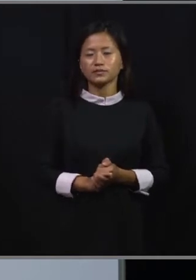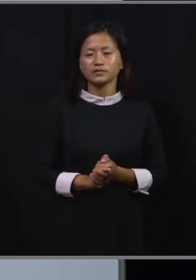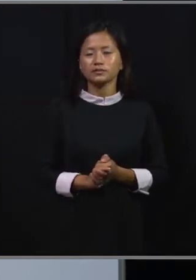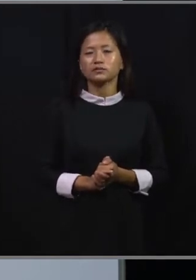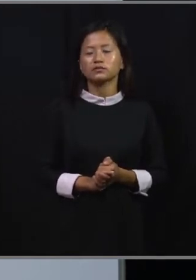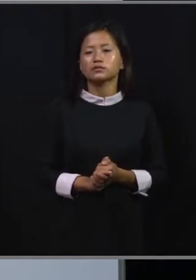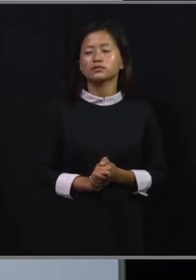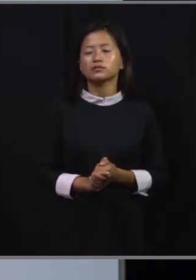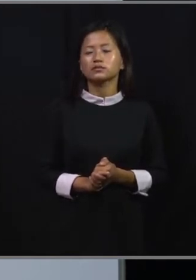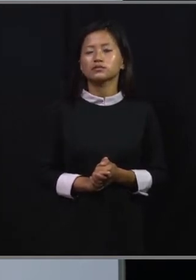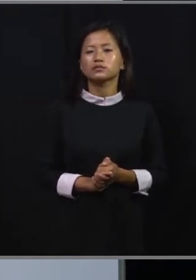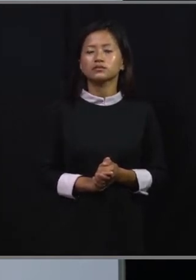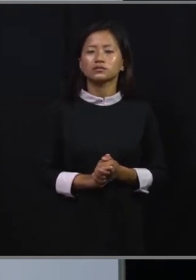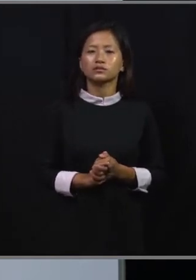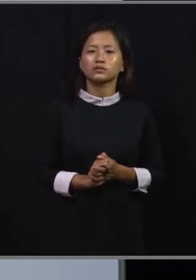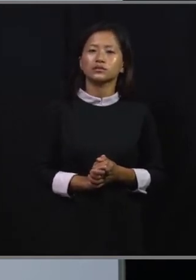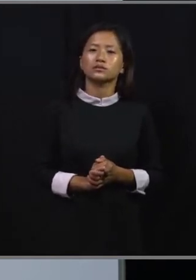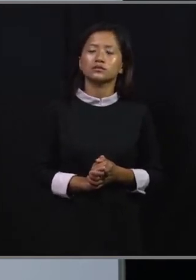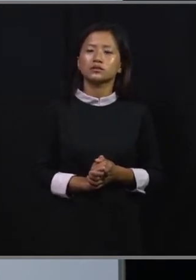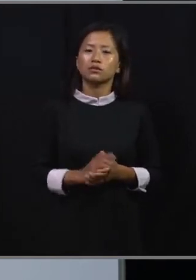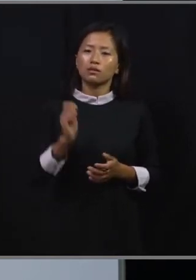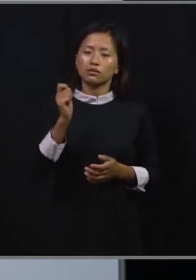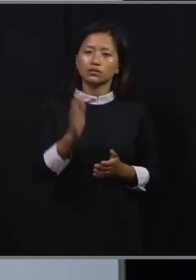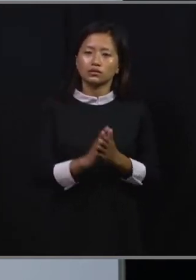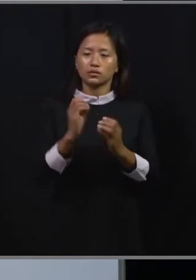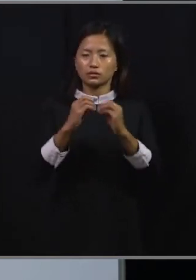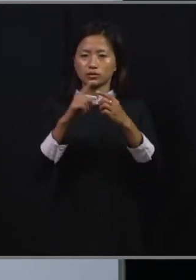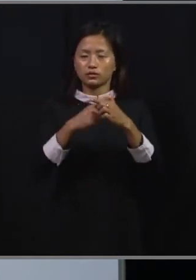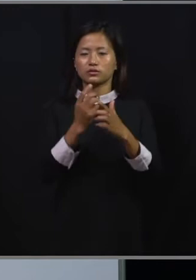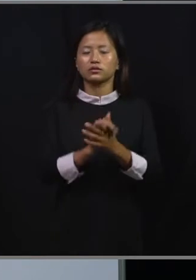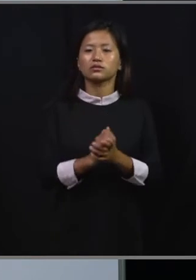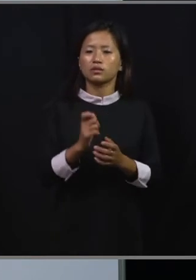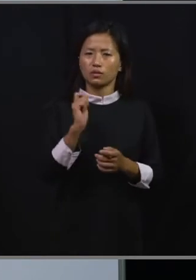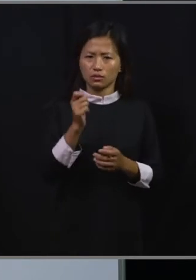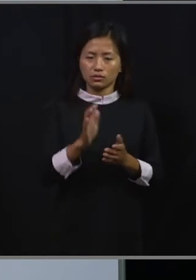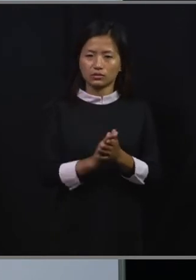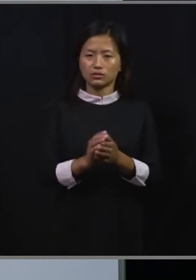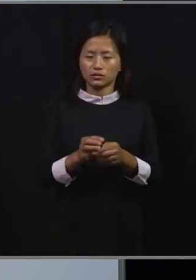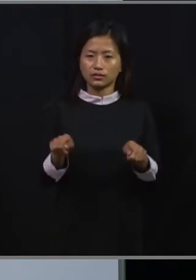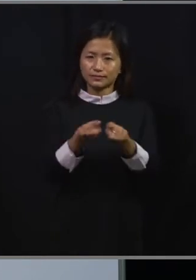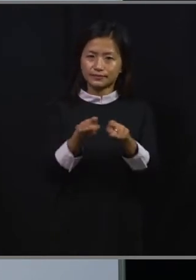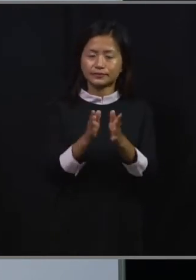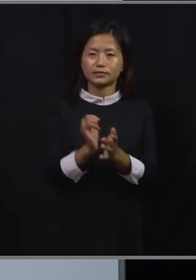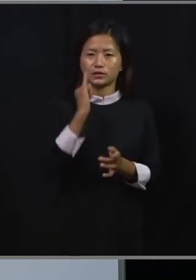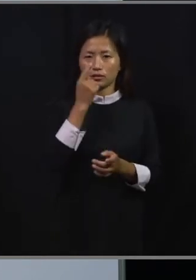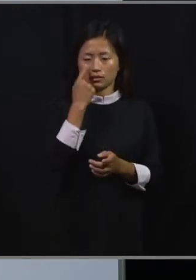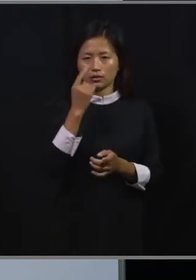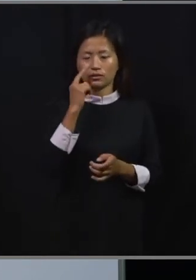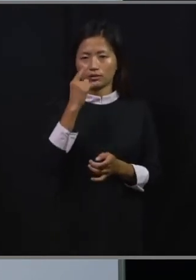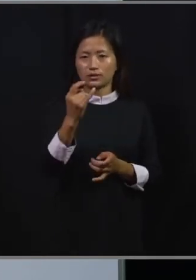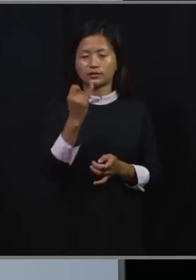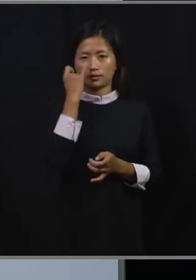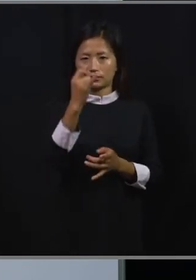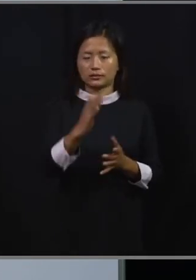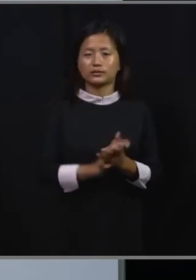lens. Okay, now you look here, when now this is working as an object for eye lens, right? So when the object is at focus, the image will form at